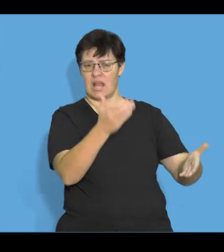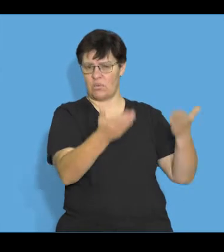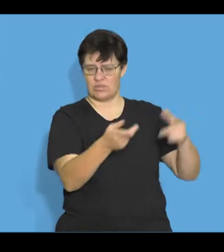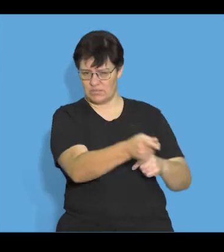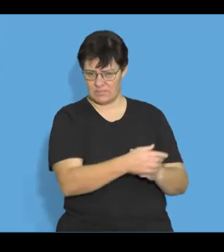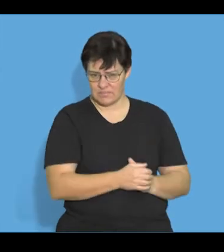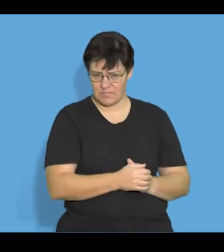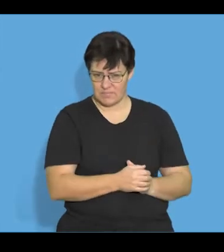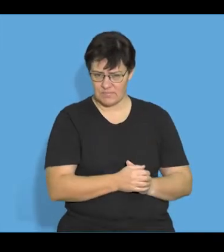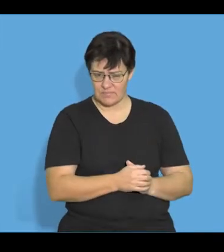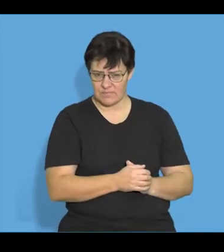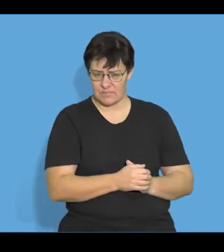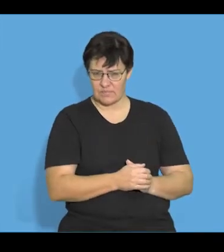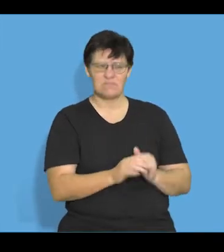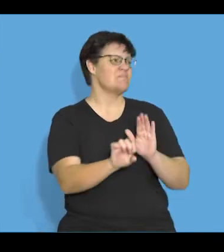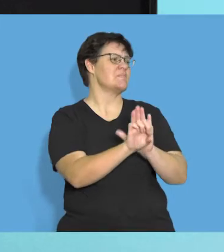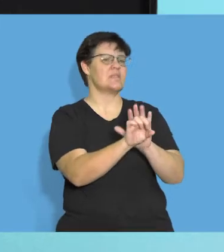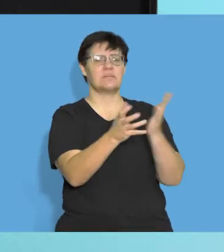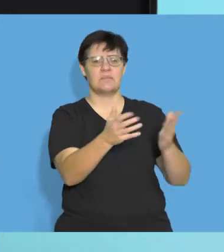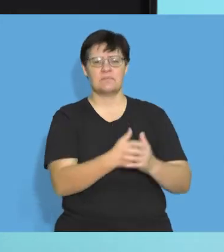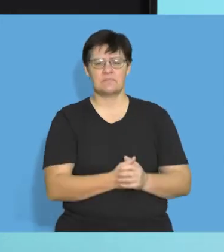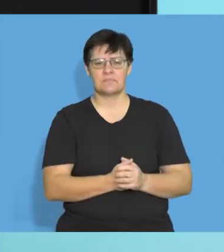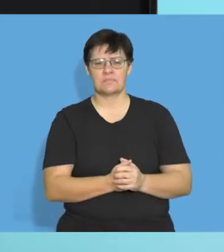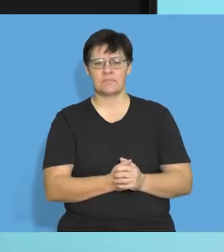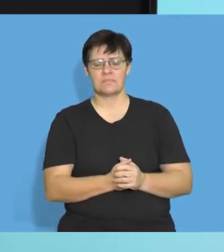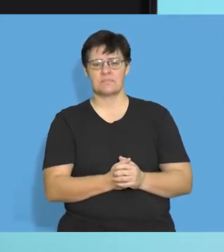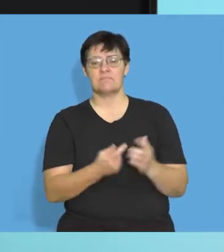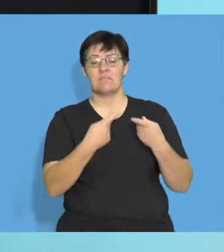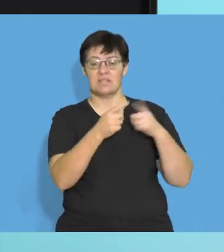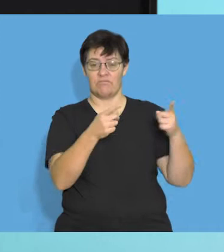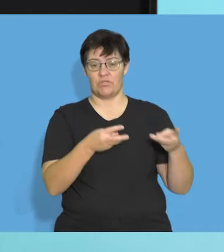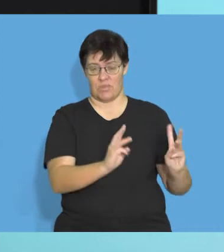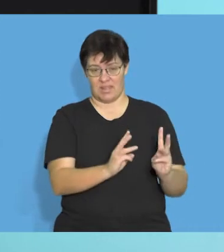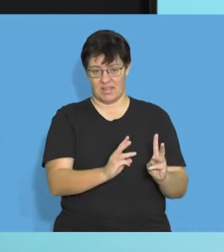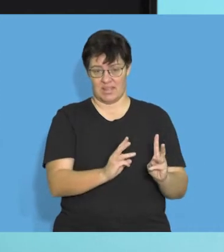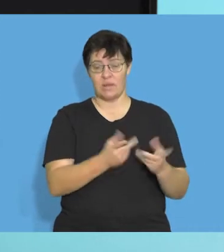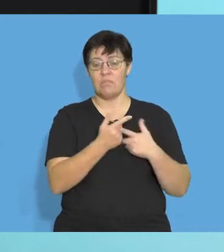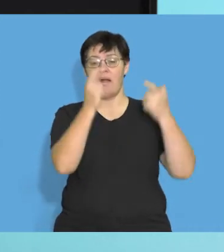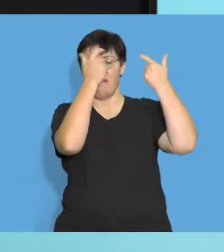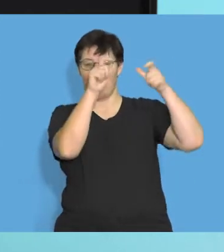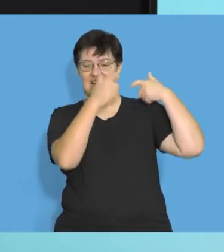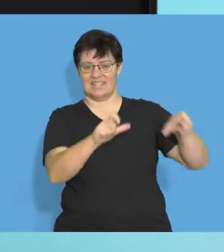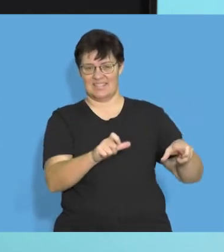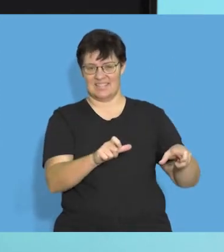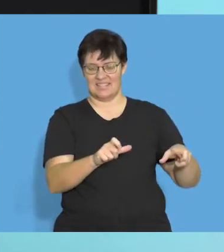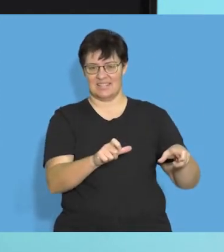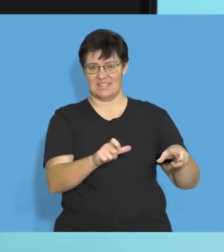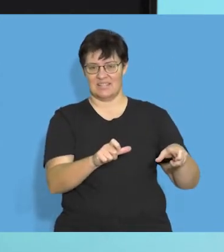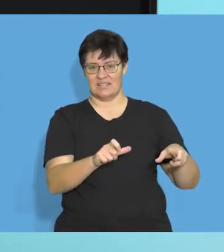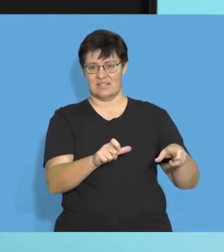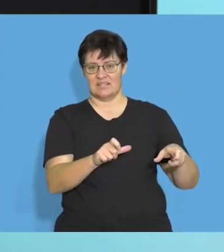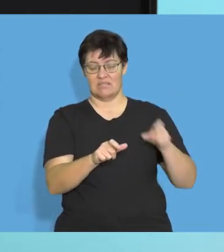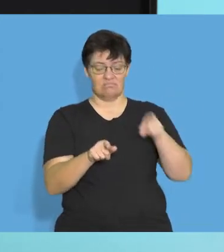an example. Let's take an example, and I'm going to do it in a different way to highlight to you the difference between the